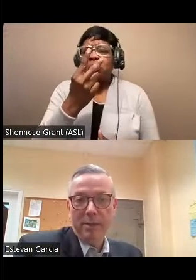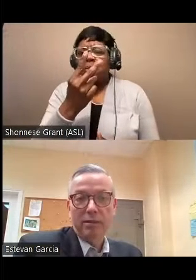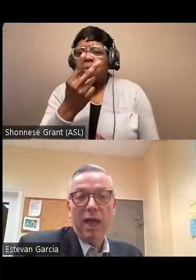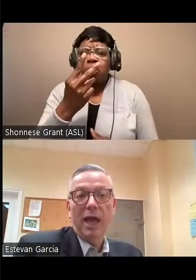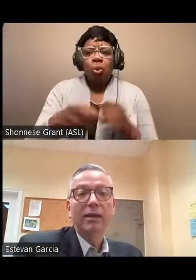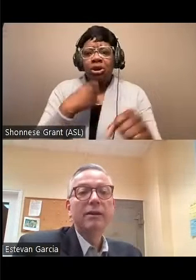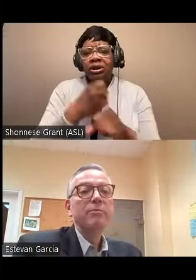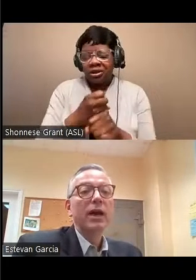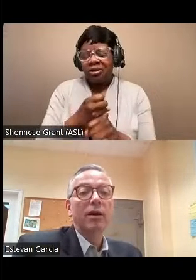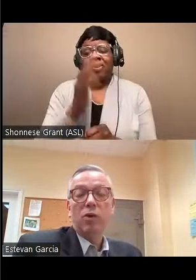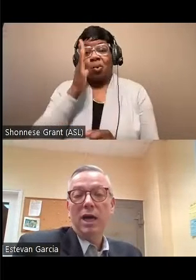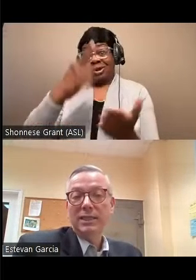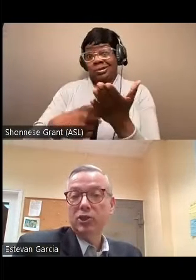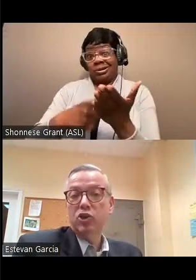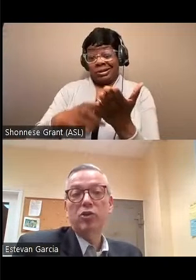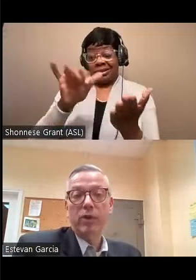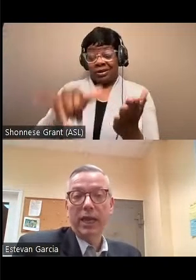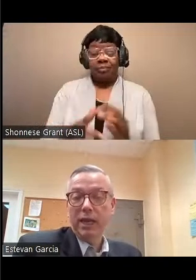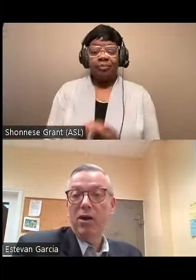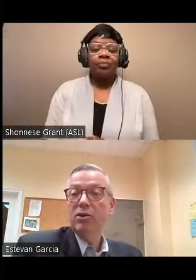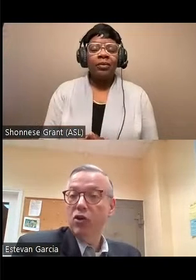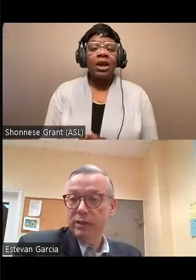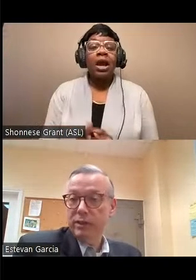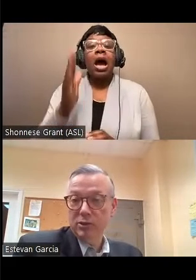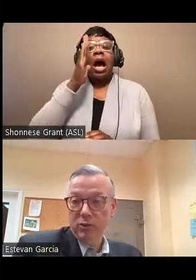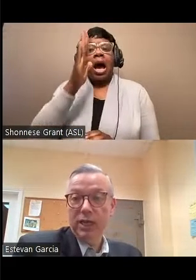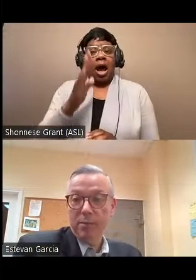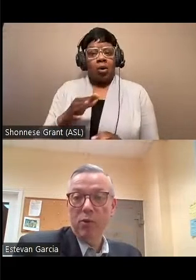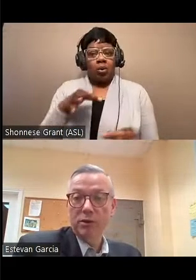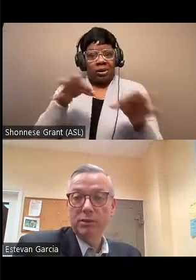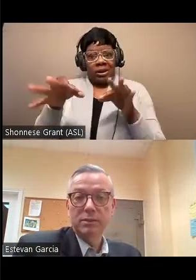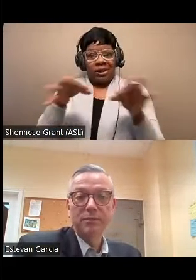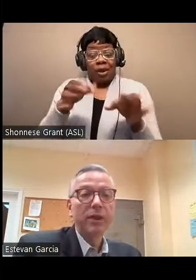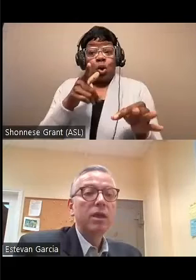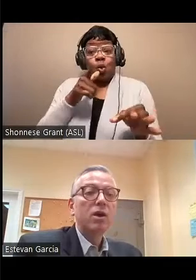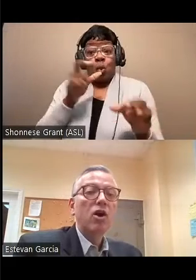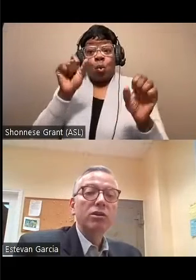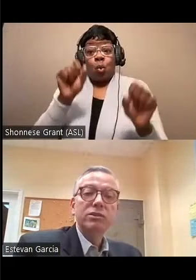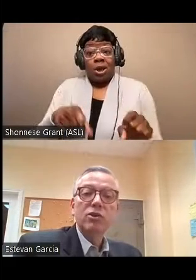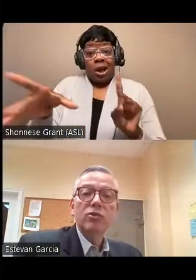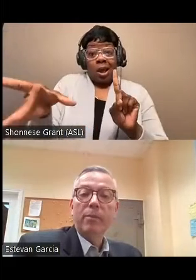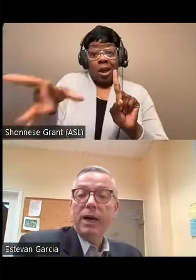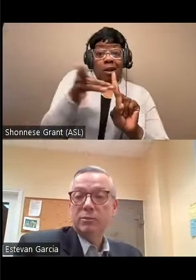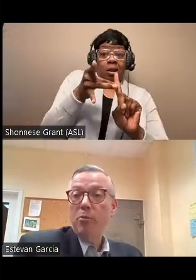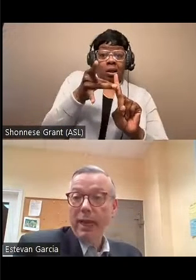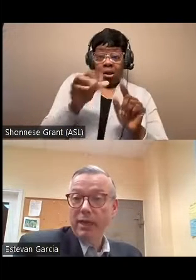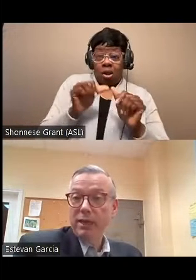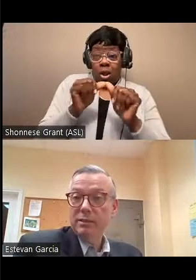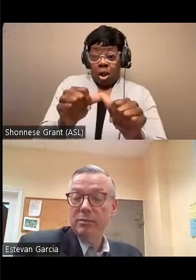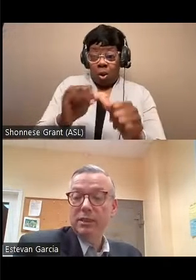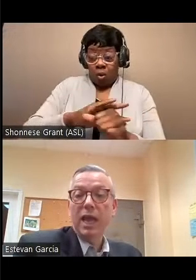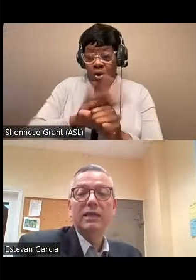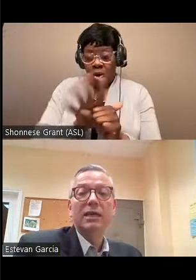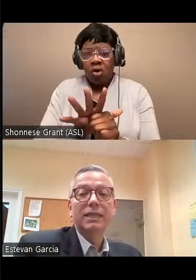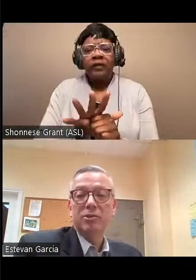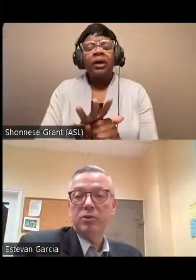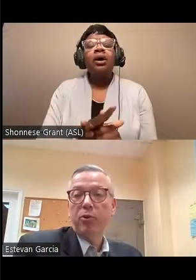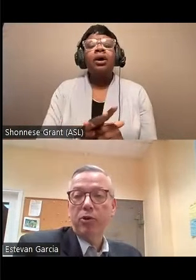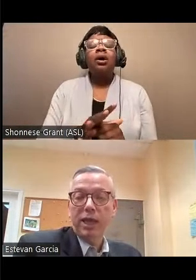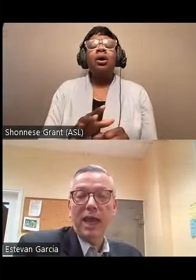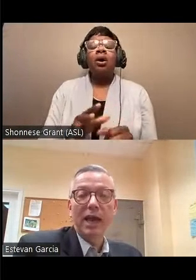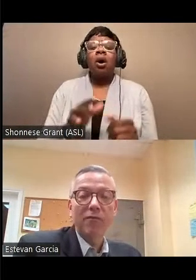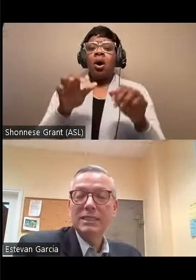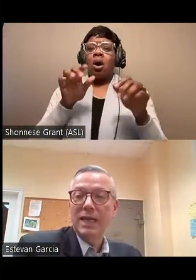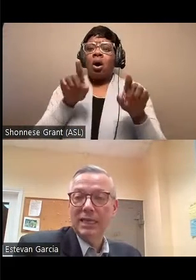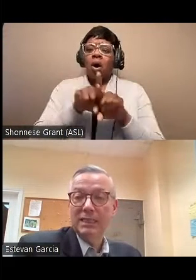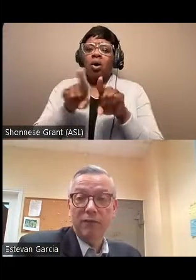little bit about that. I'll touch on who can get long COVID. This is really important. Also, the possible mechanisms, and this is